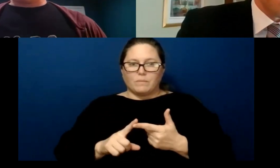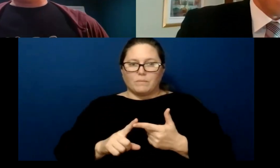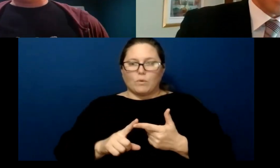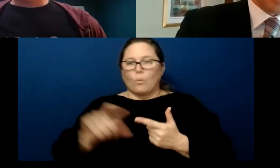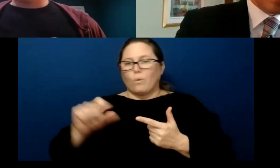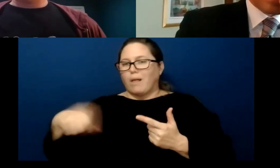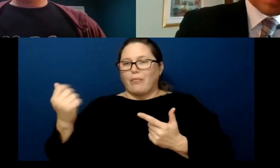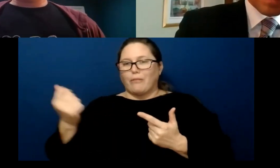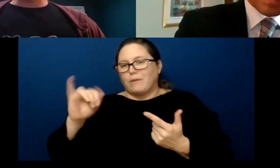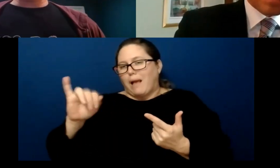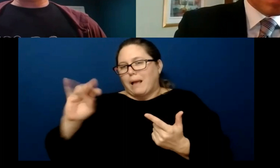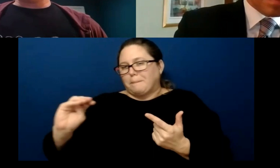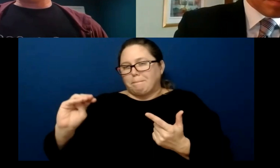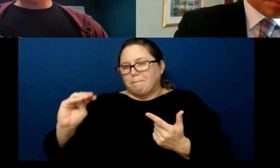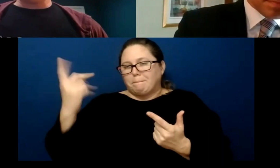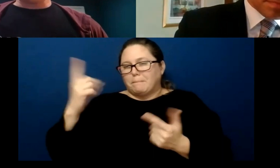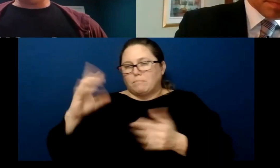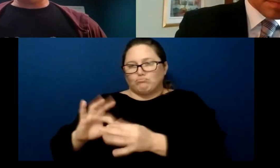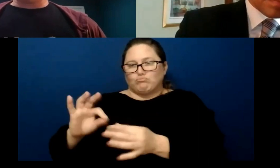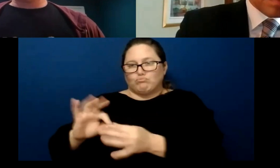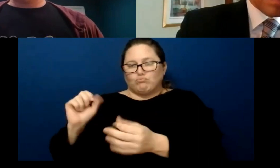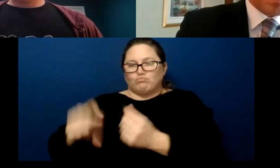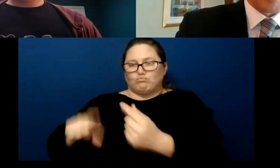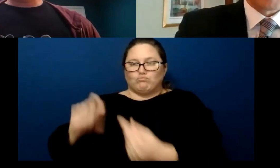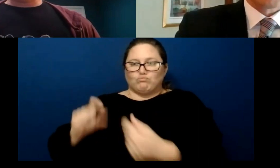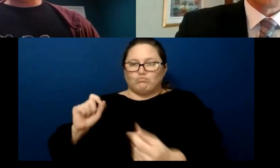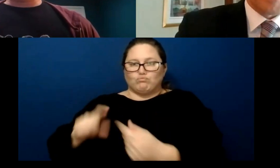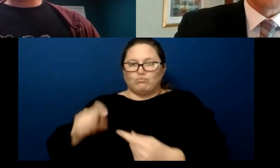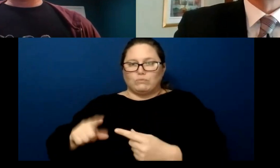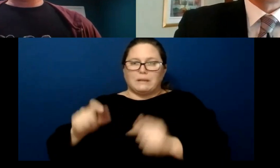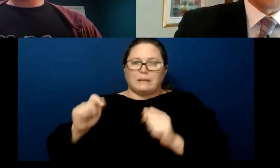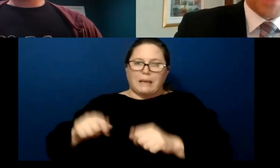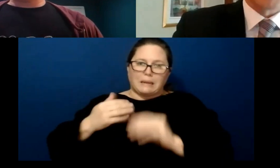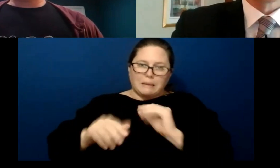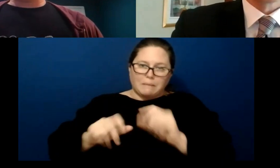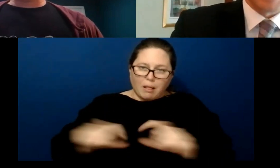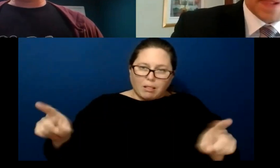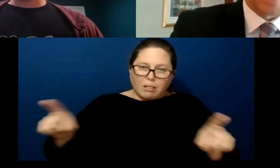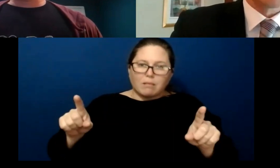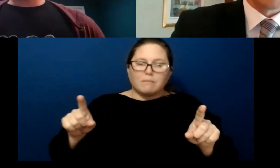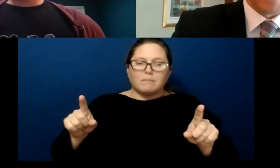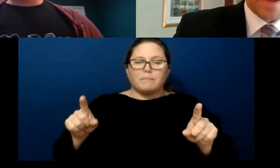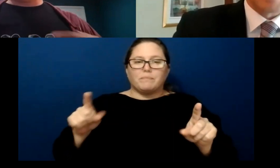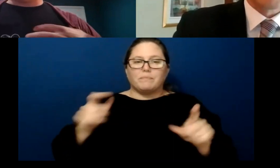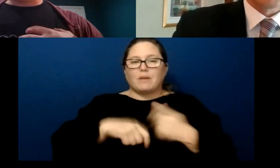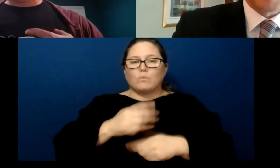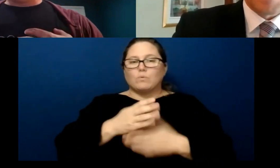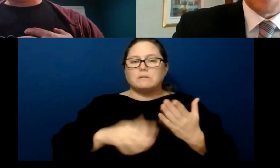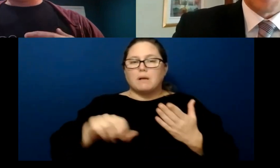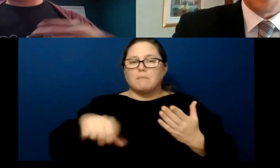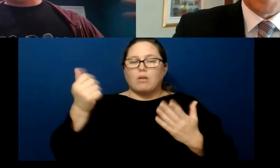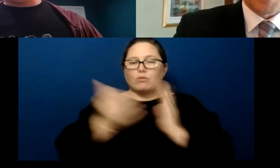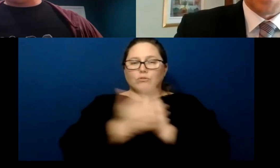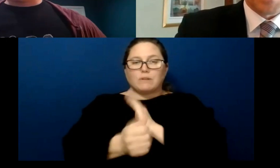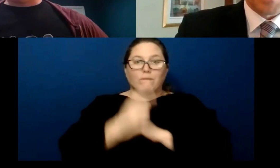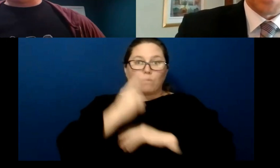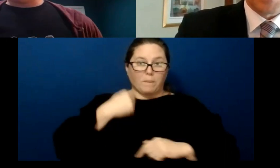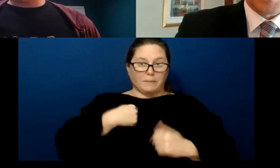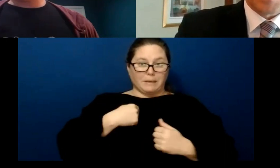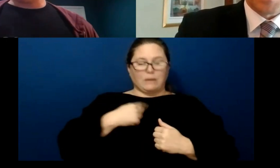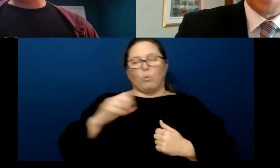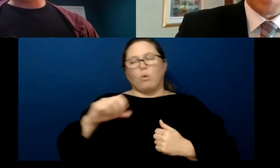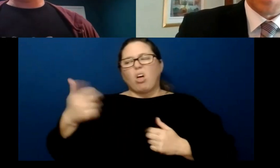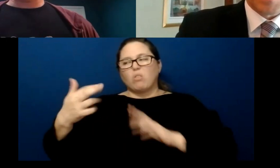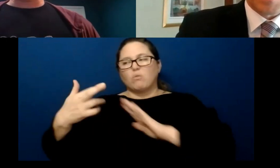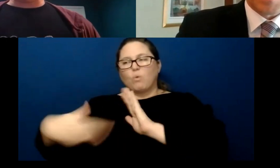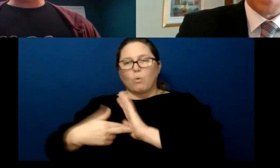messaging software, being able to send emails. Some other skills that are relevant for my role in particular and for other roles is